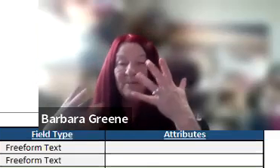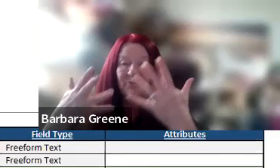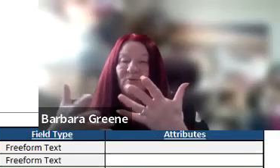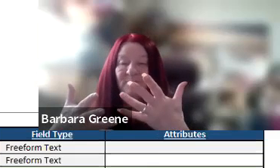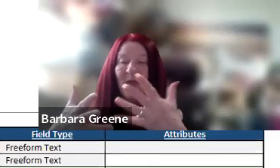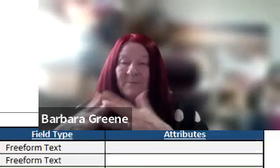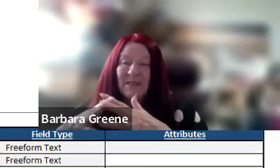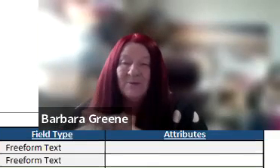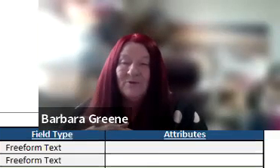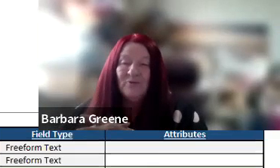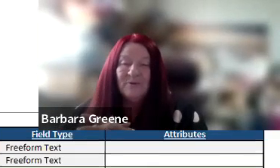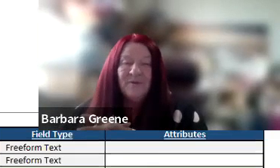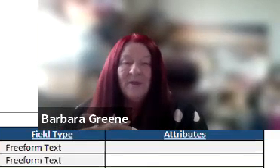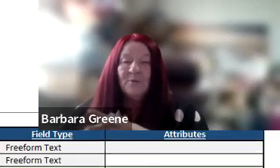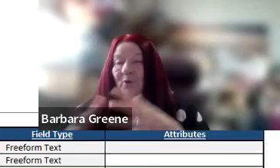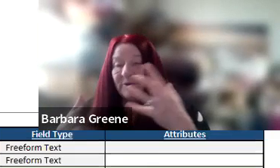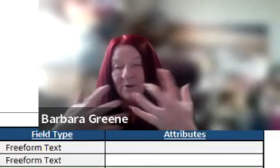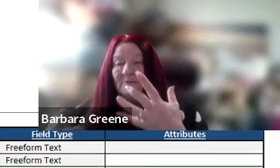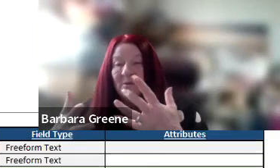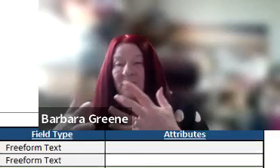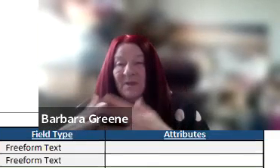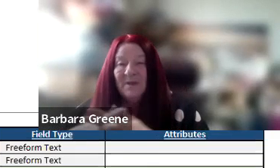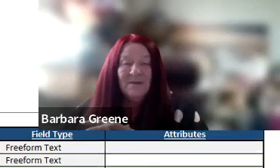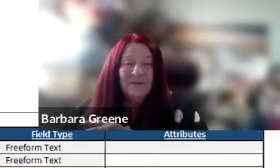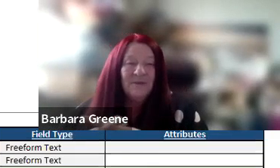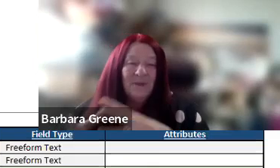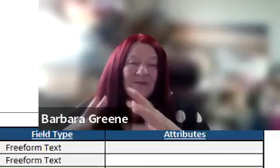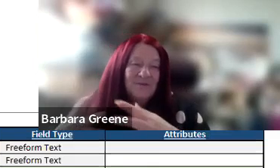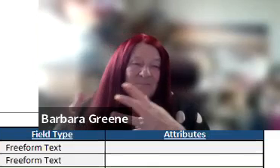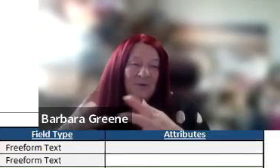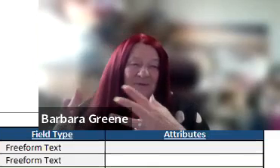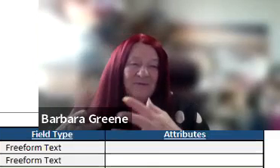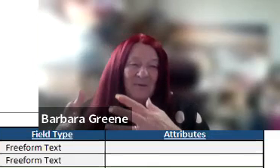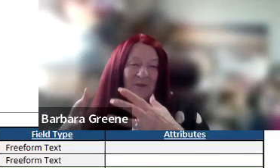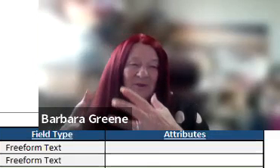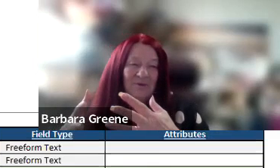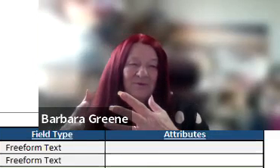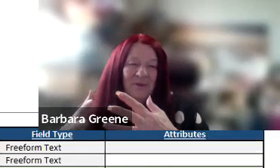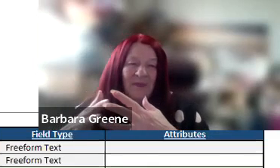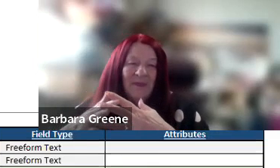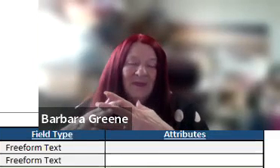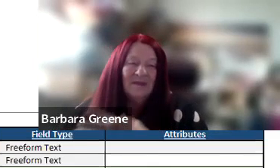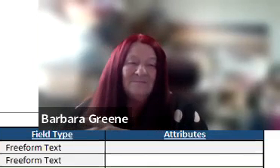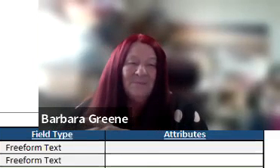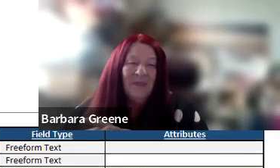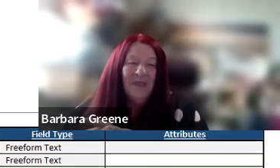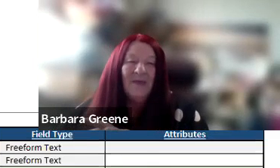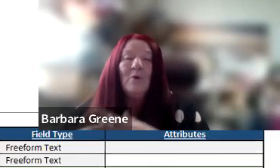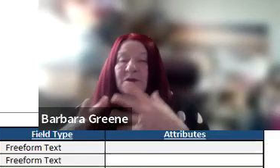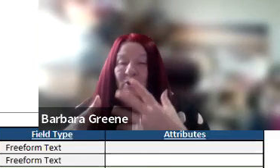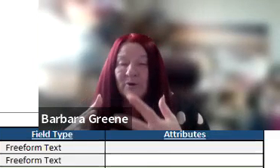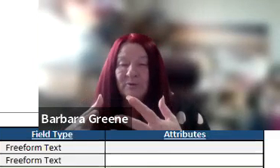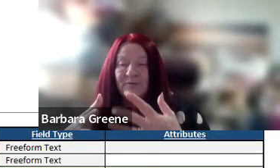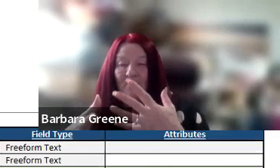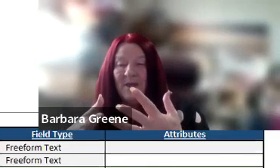language and coming to some common language was critical in this process that we used. And